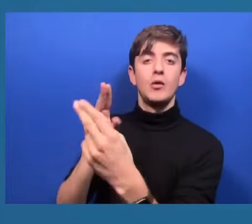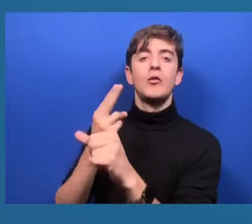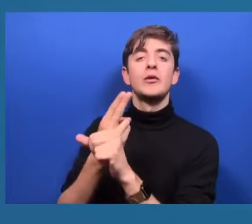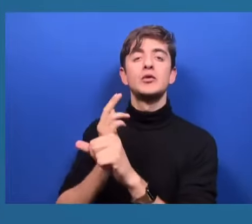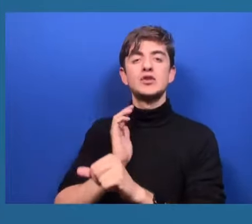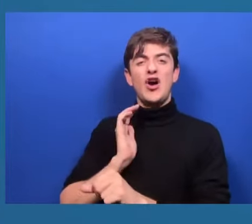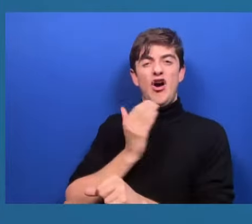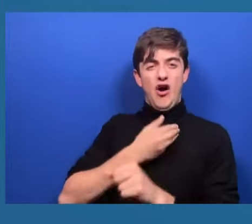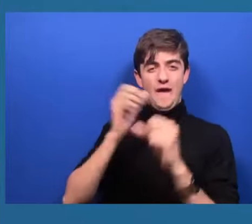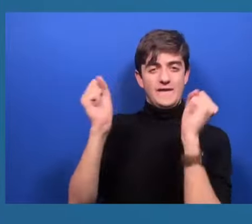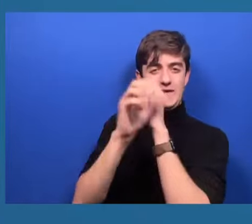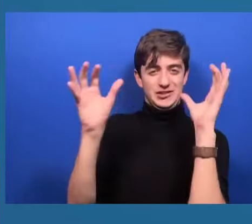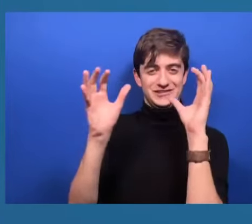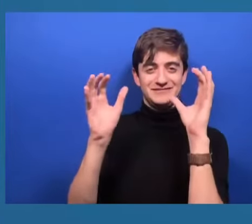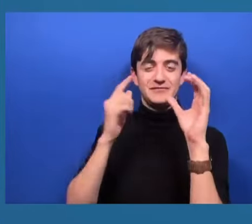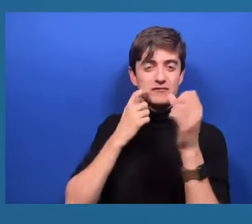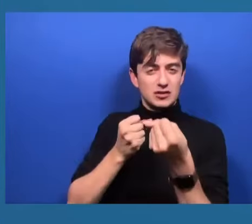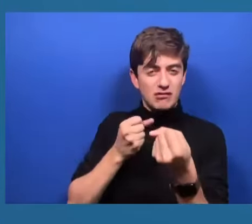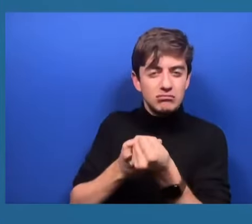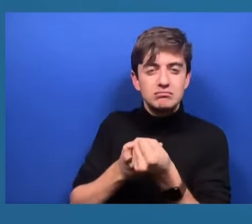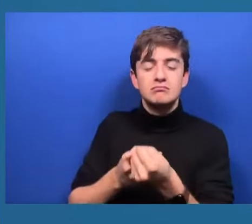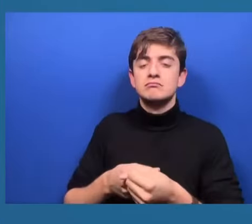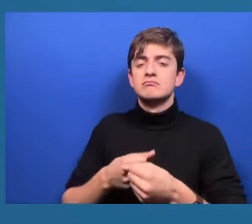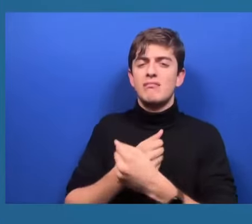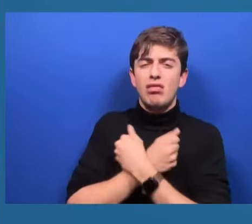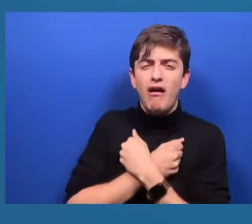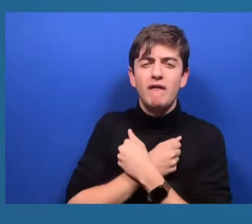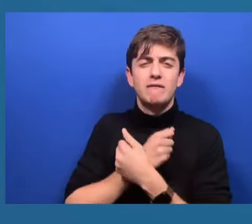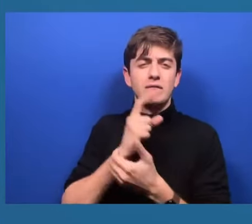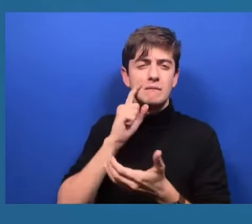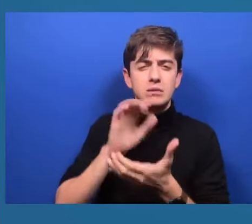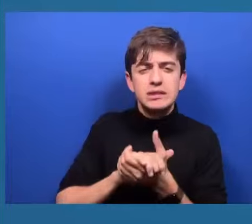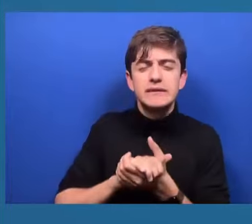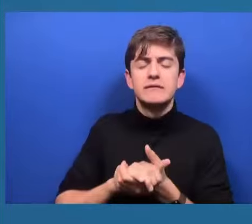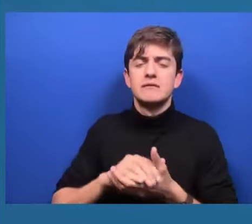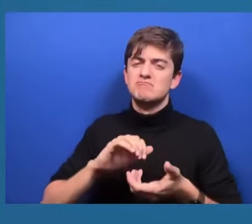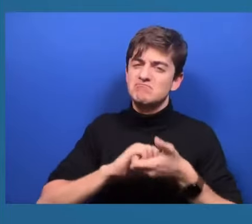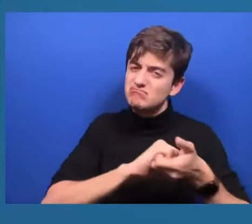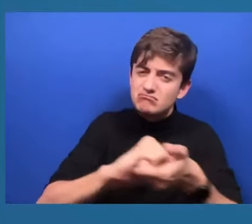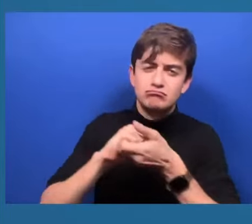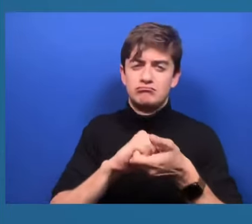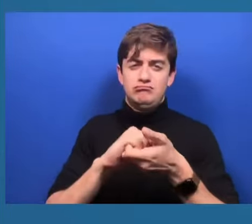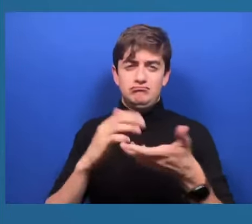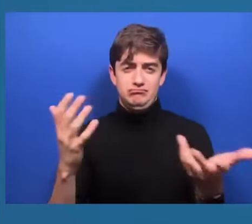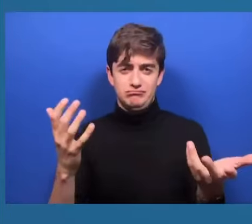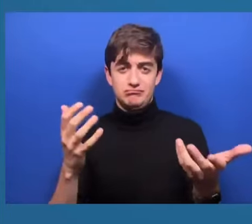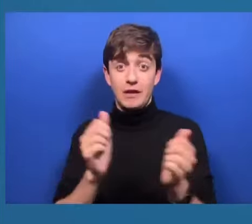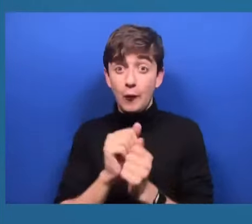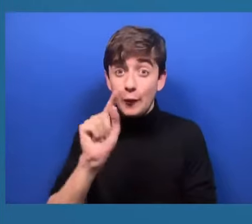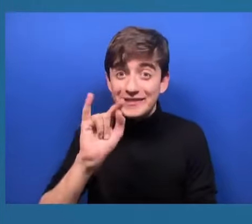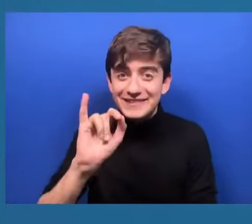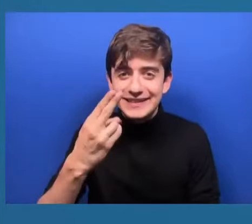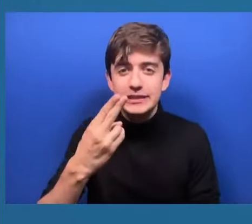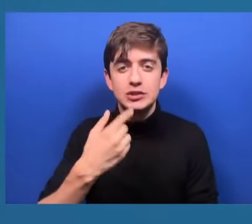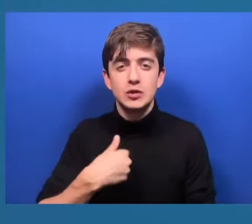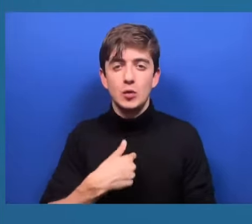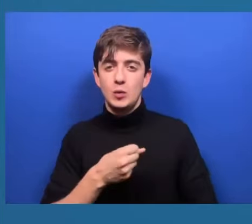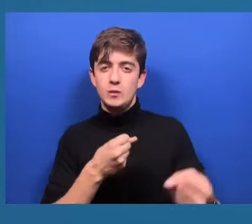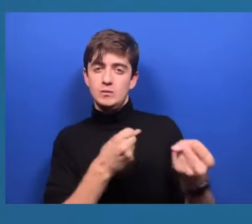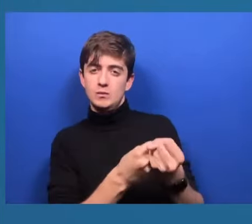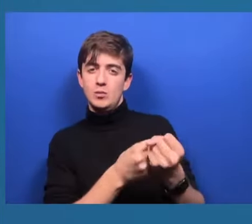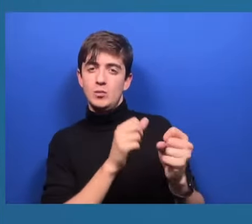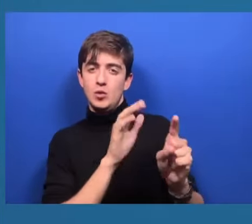solidarity, of love, of belief, and when it comes to Tish James, of having her back. So